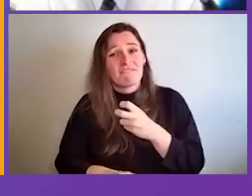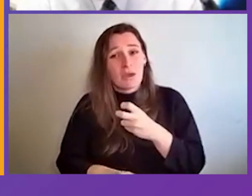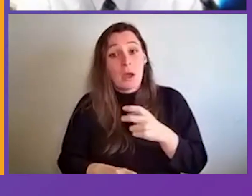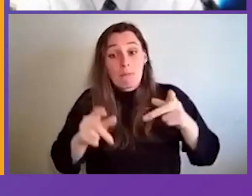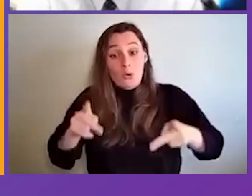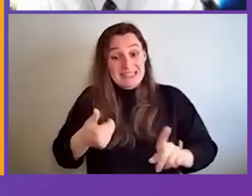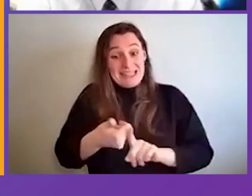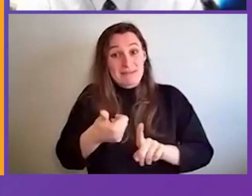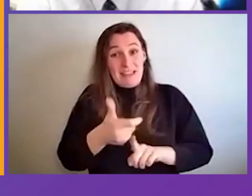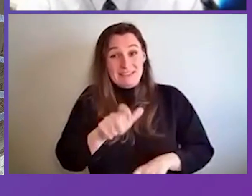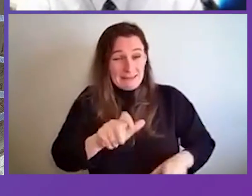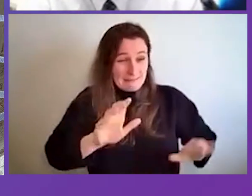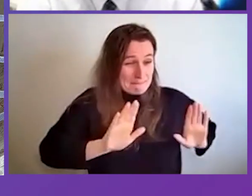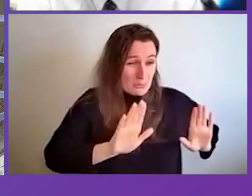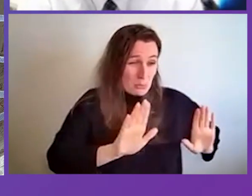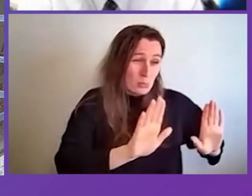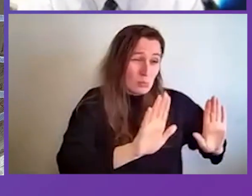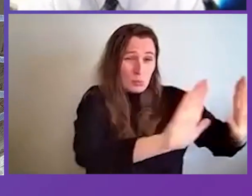up that belt.